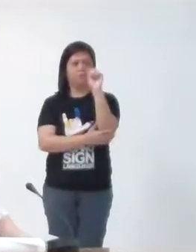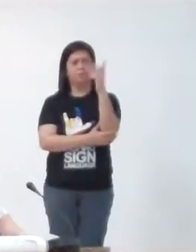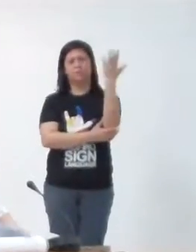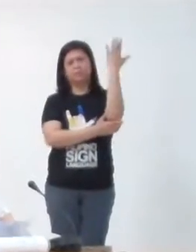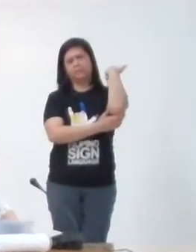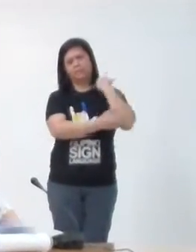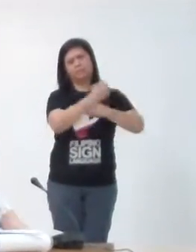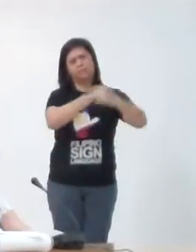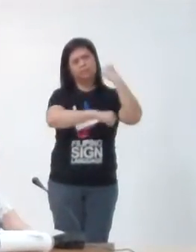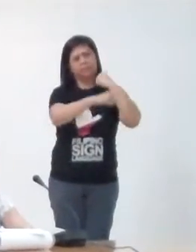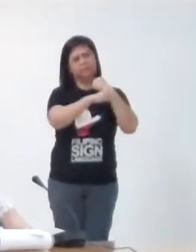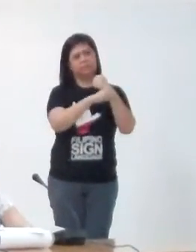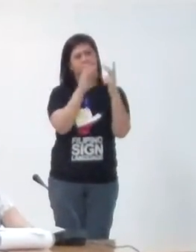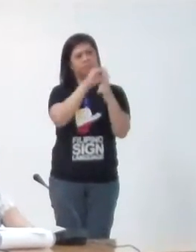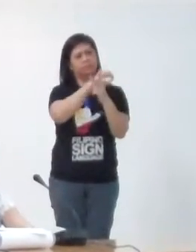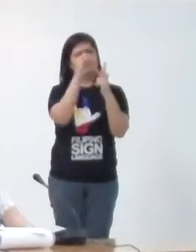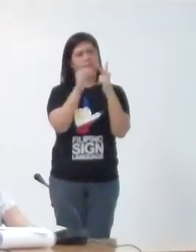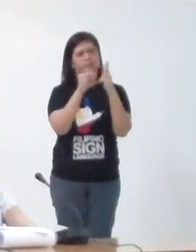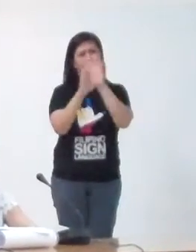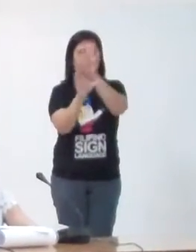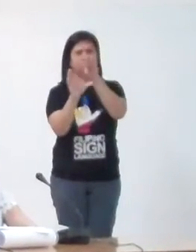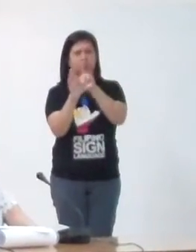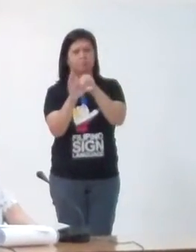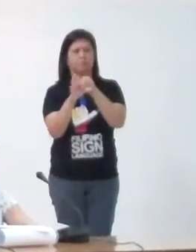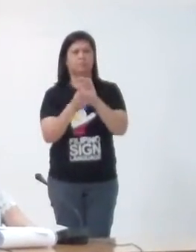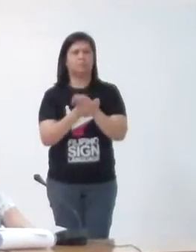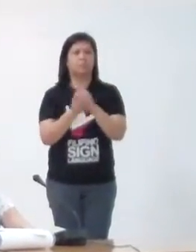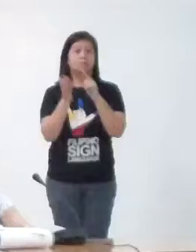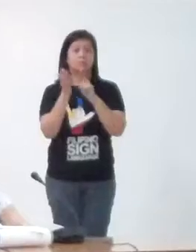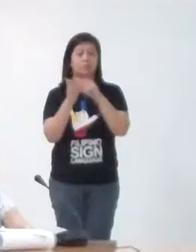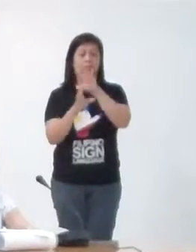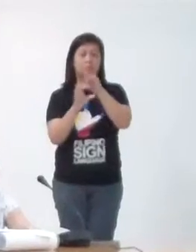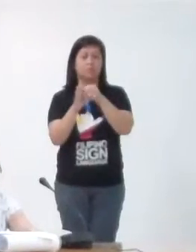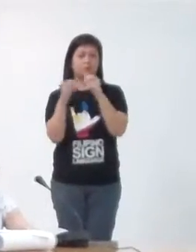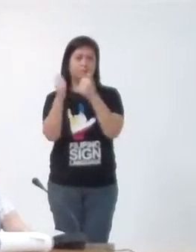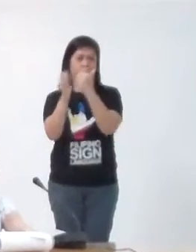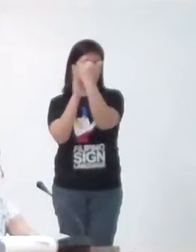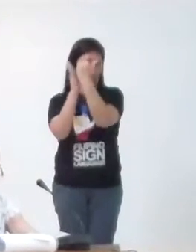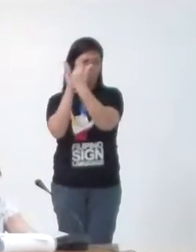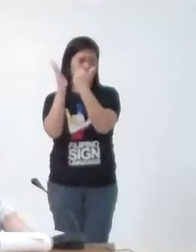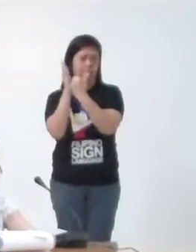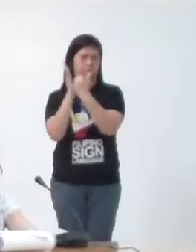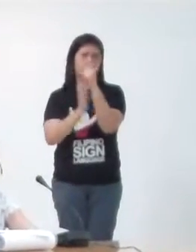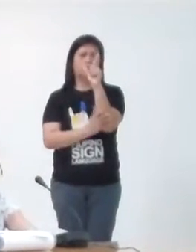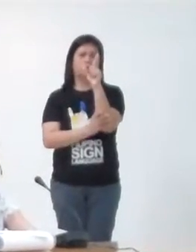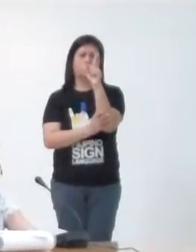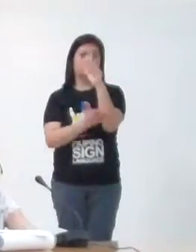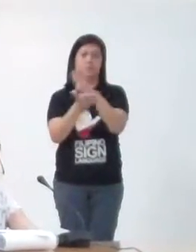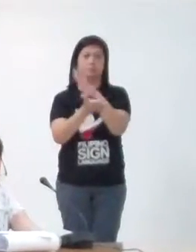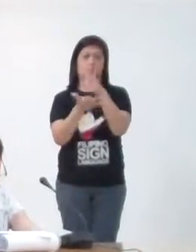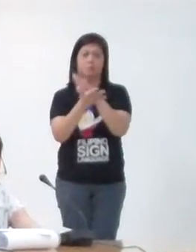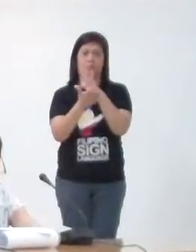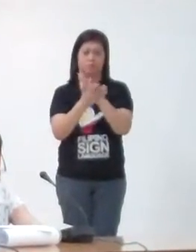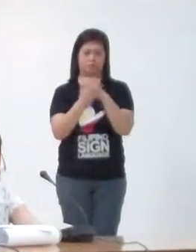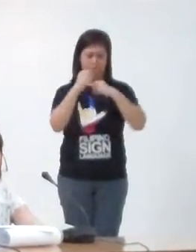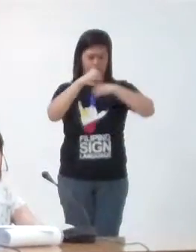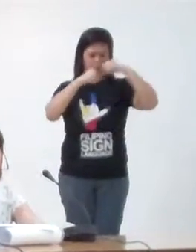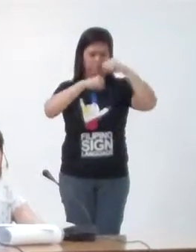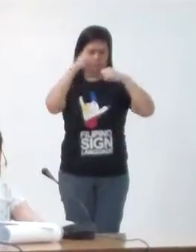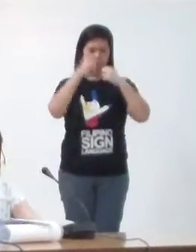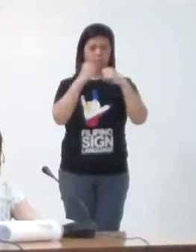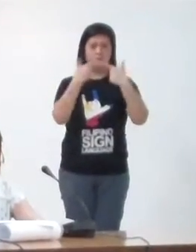past decade that the PDRC has been involved in. This is comprised of the following: 21 papers on the structural